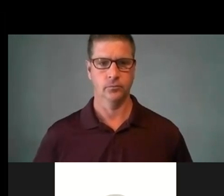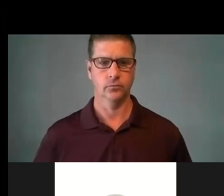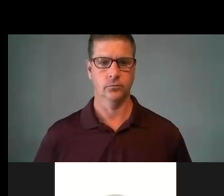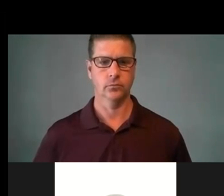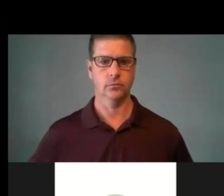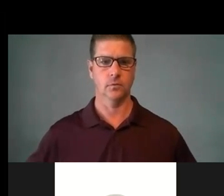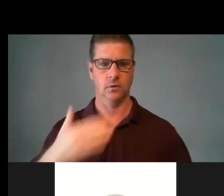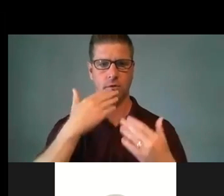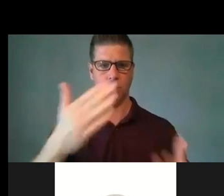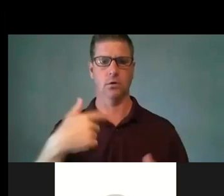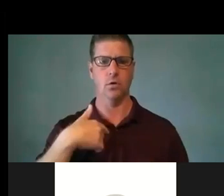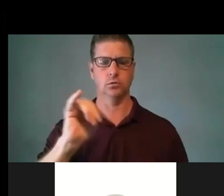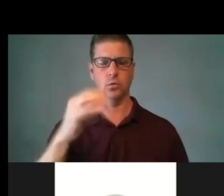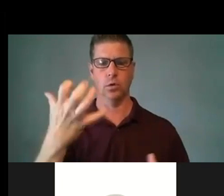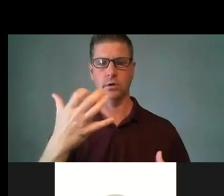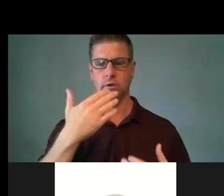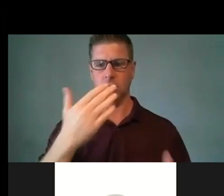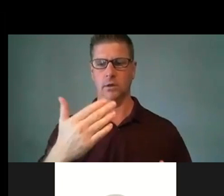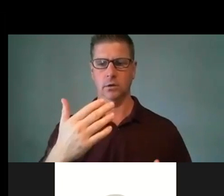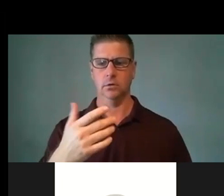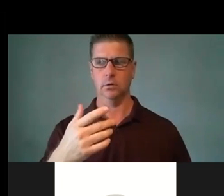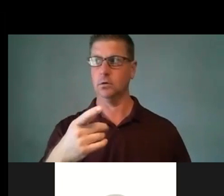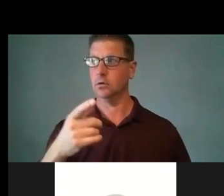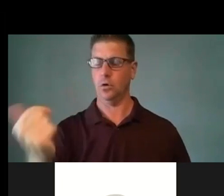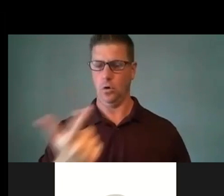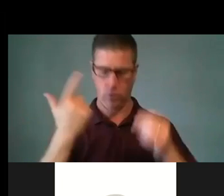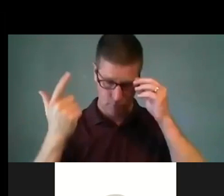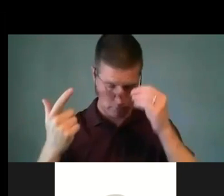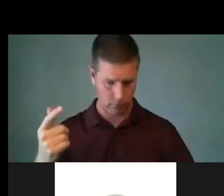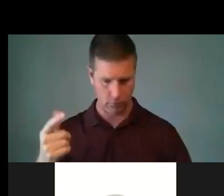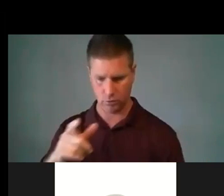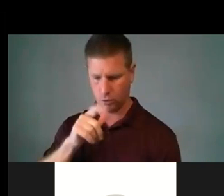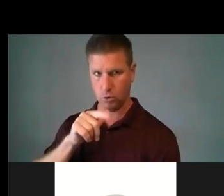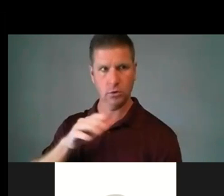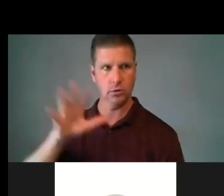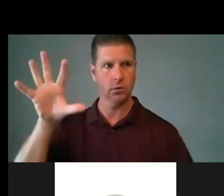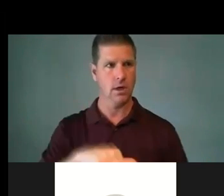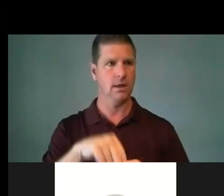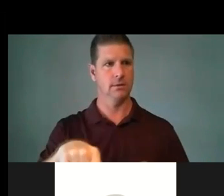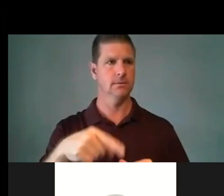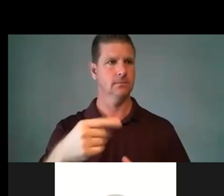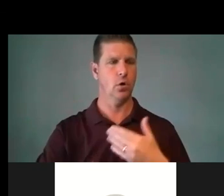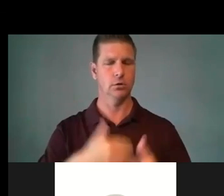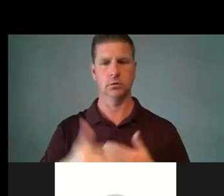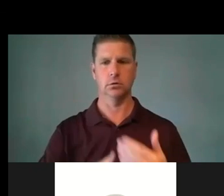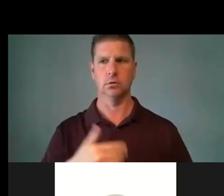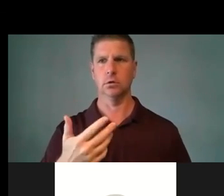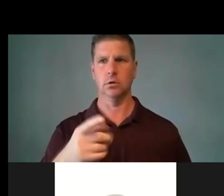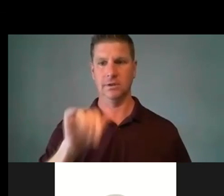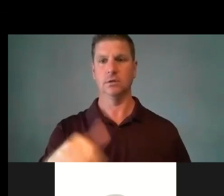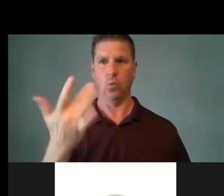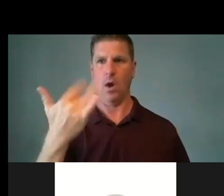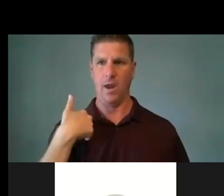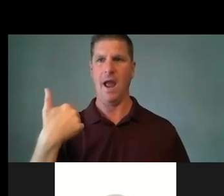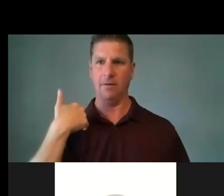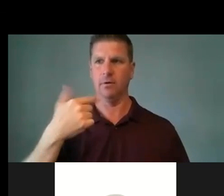Thank you. I also want to thank, frankly, everybody who engaged in this process. This is exactly why we have public